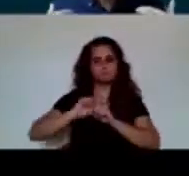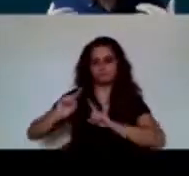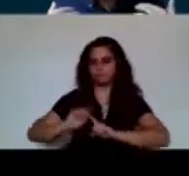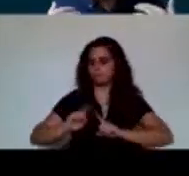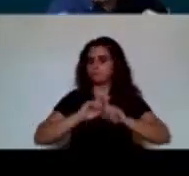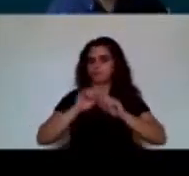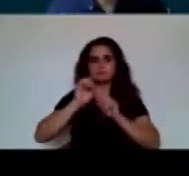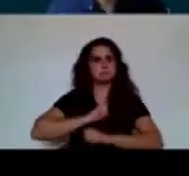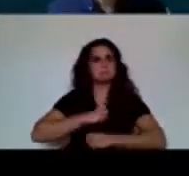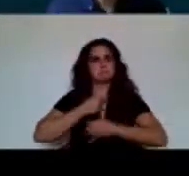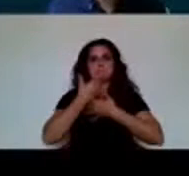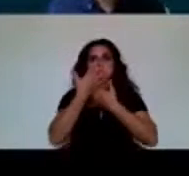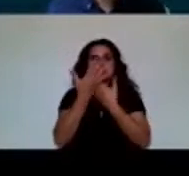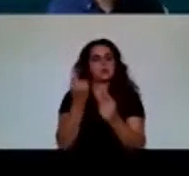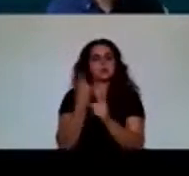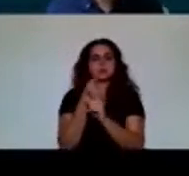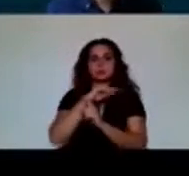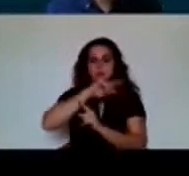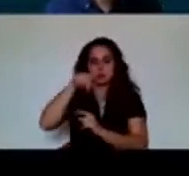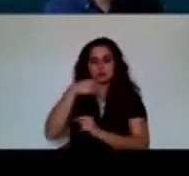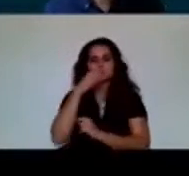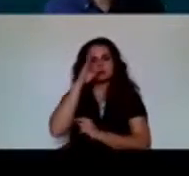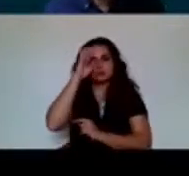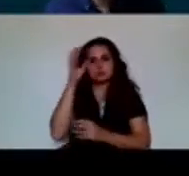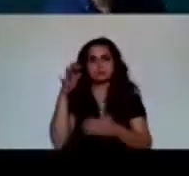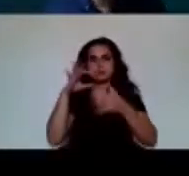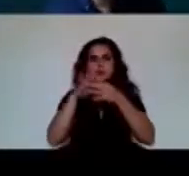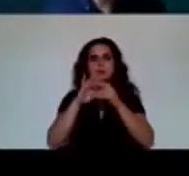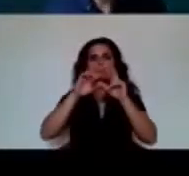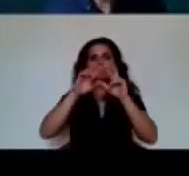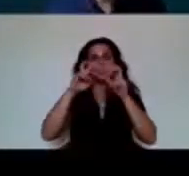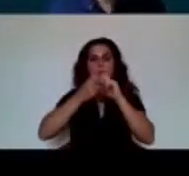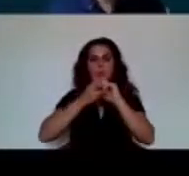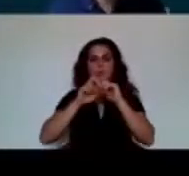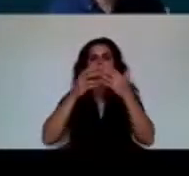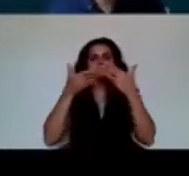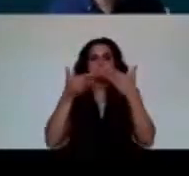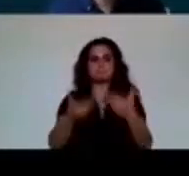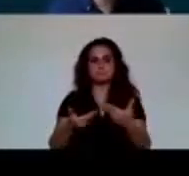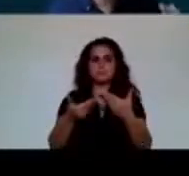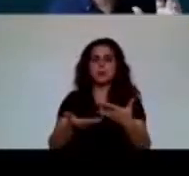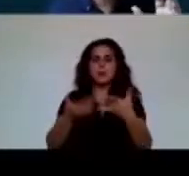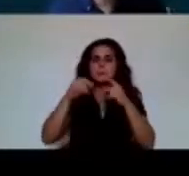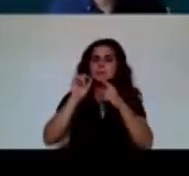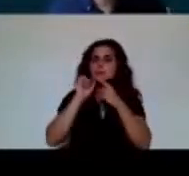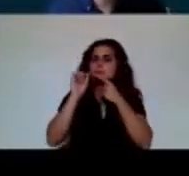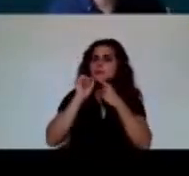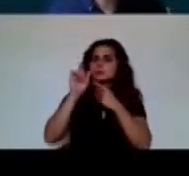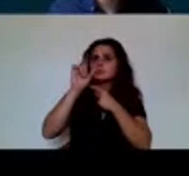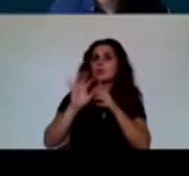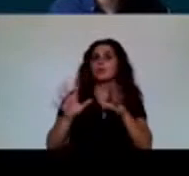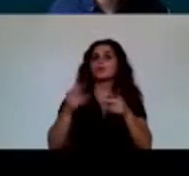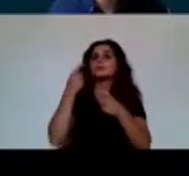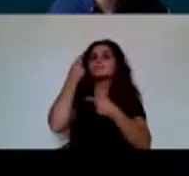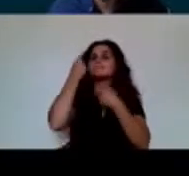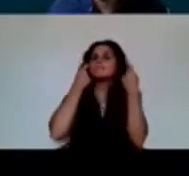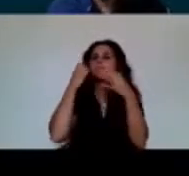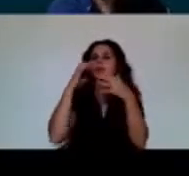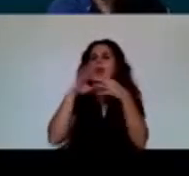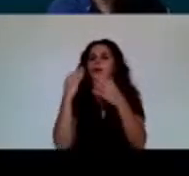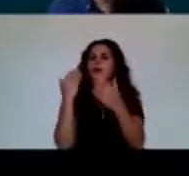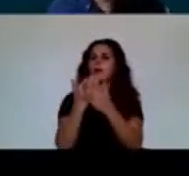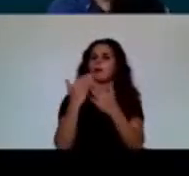sharing what we know about this issue as we're doing today, but more specifically, when we think about the school